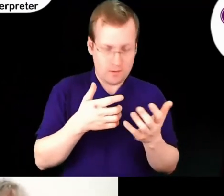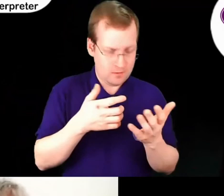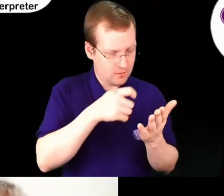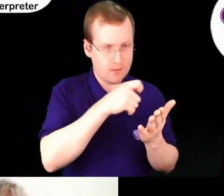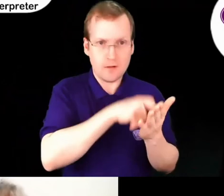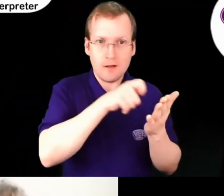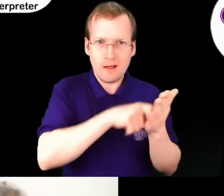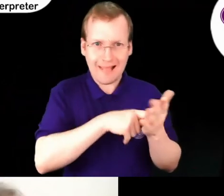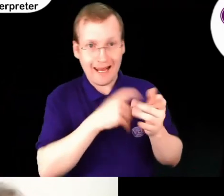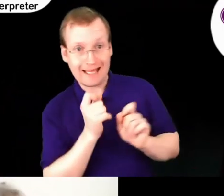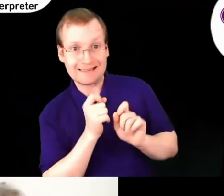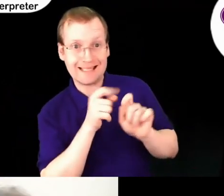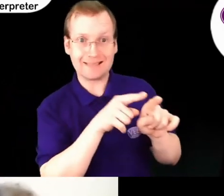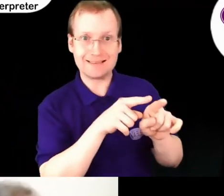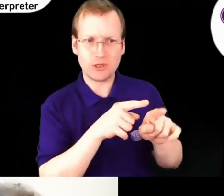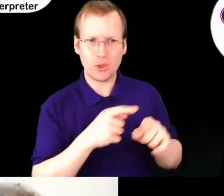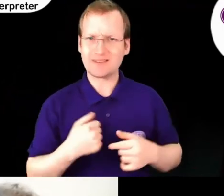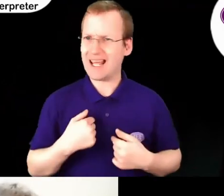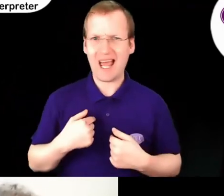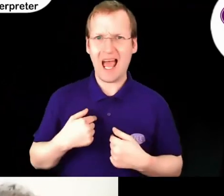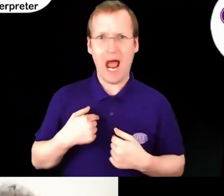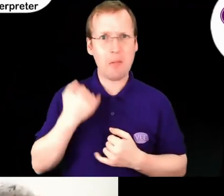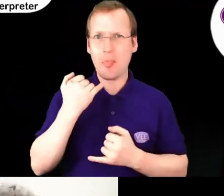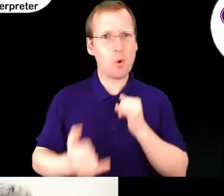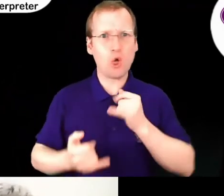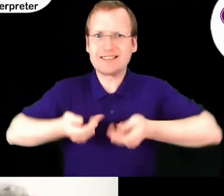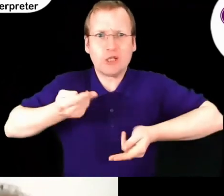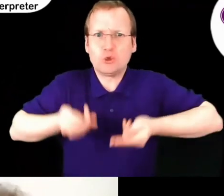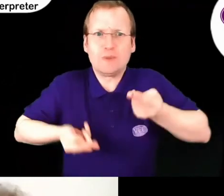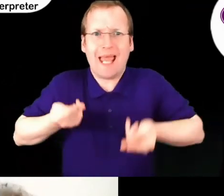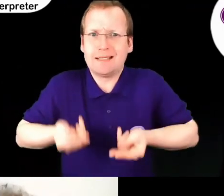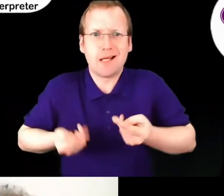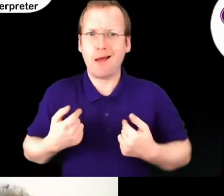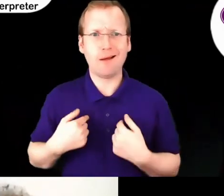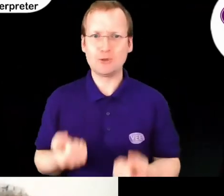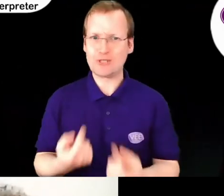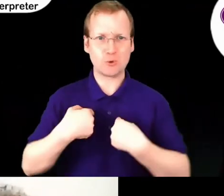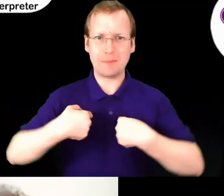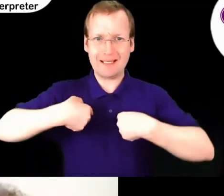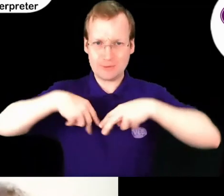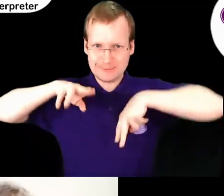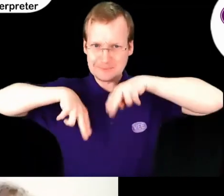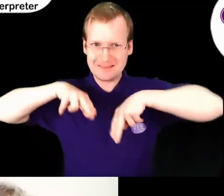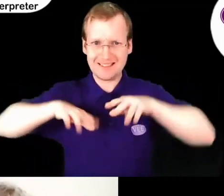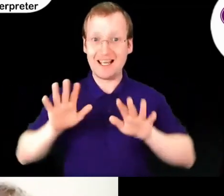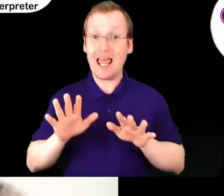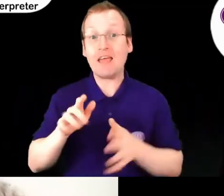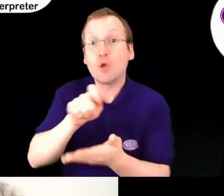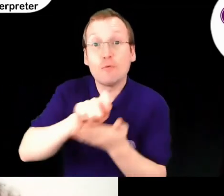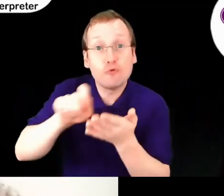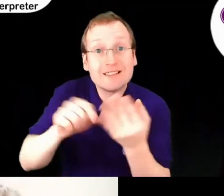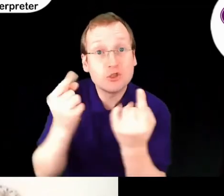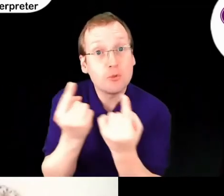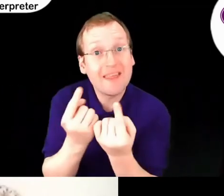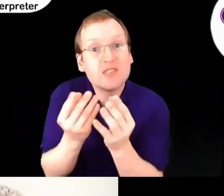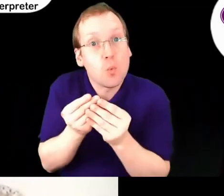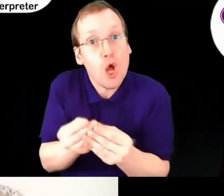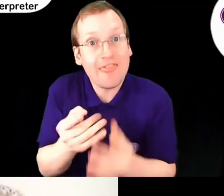some material, and I'd say, I'm the worst adjudicator in the world. It's got to do with me. If you think you've written something which is